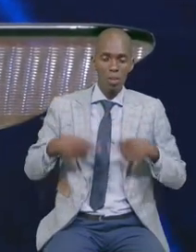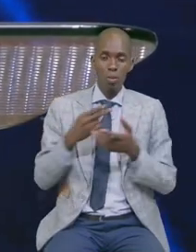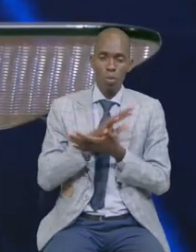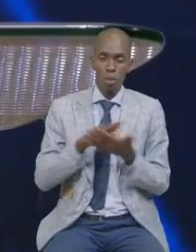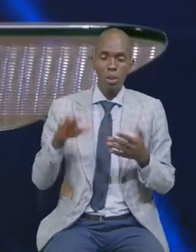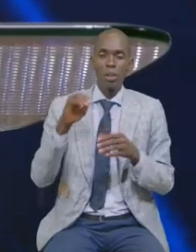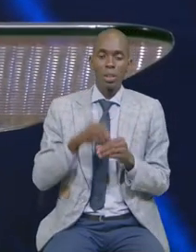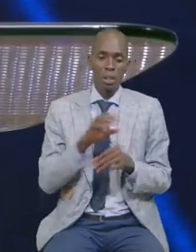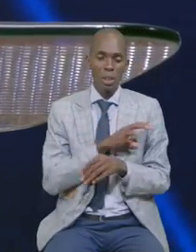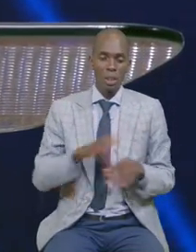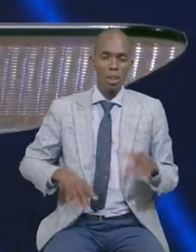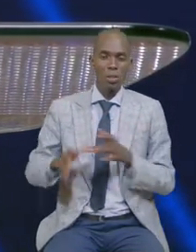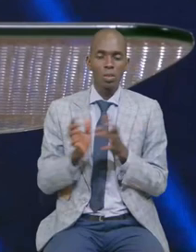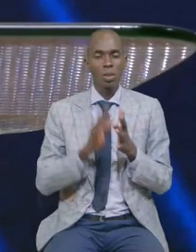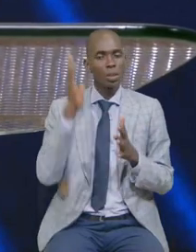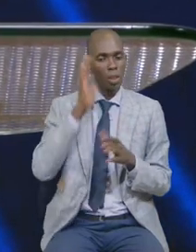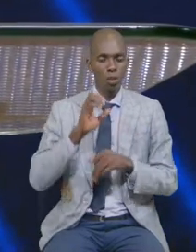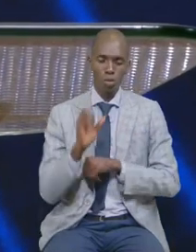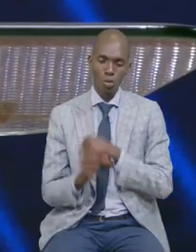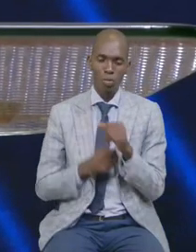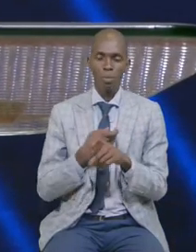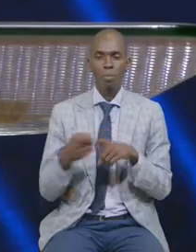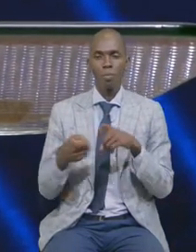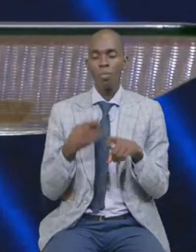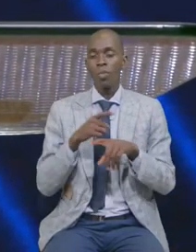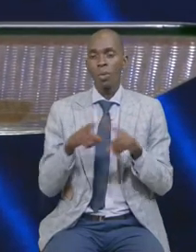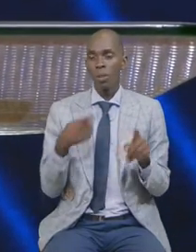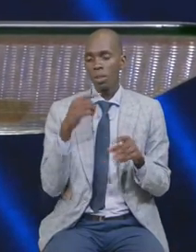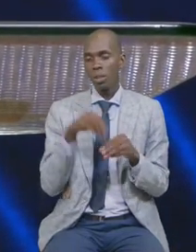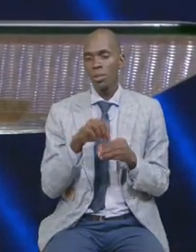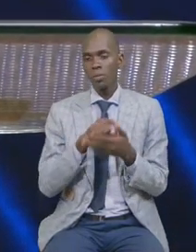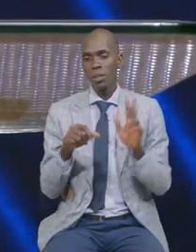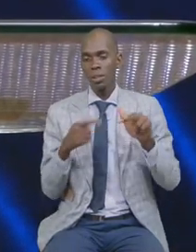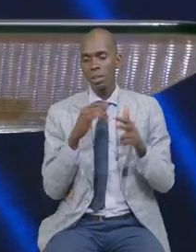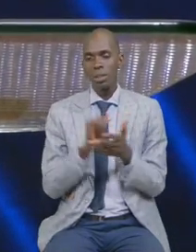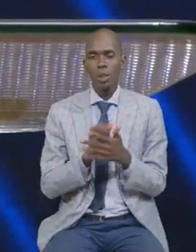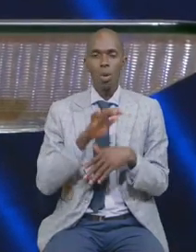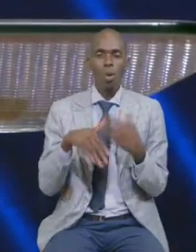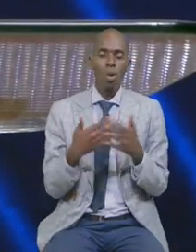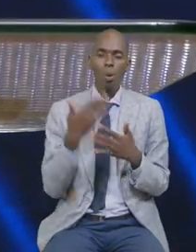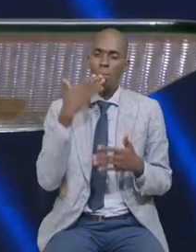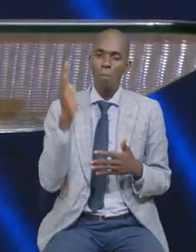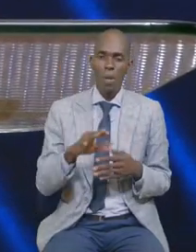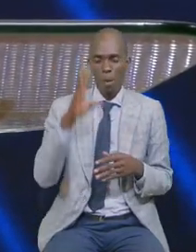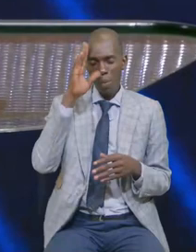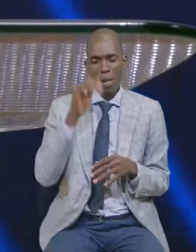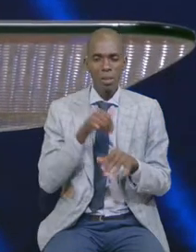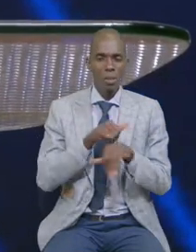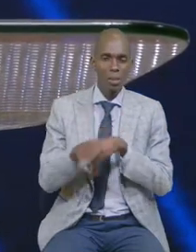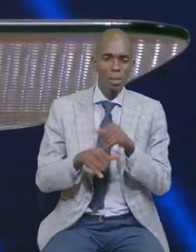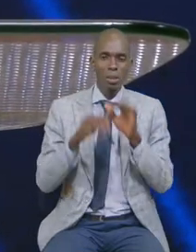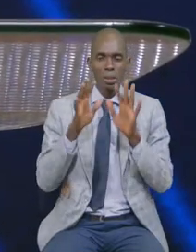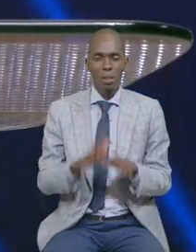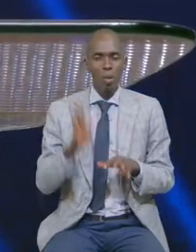persecution. Look at verse 13. In verse 13, but evil men and seducers shall wax worse and worse,